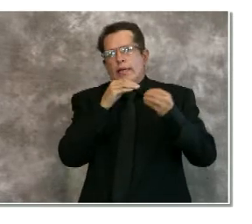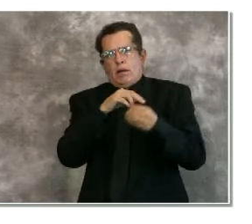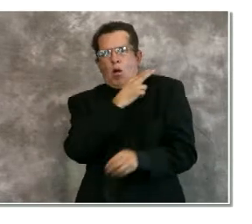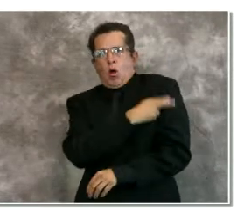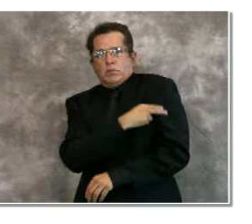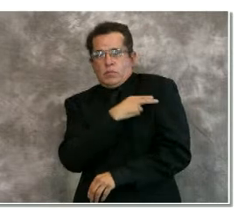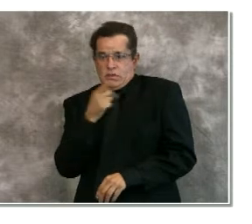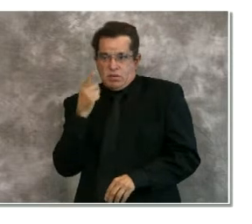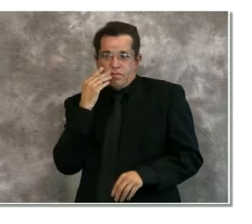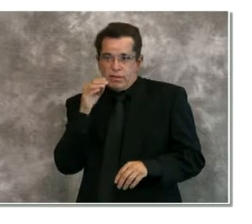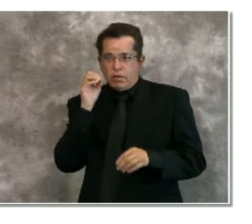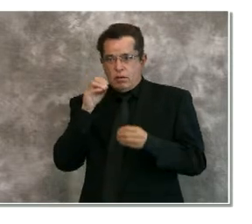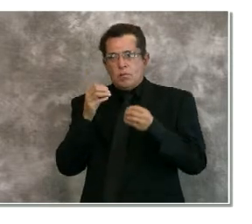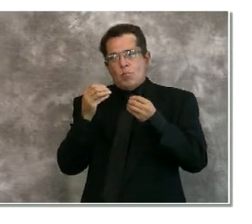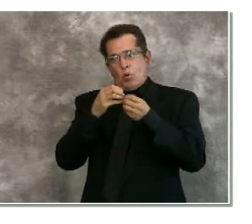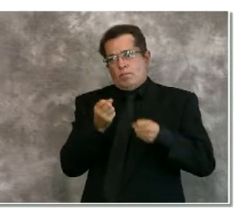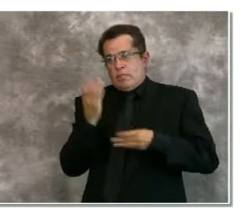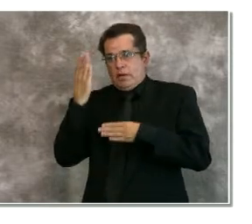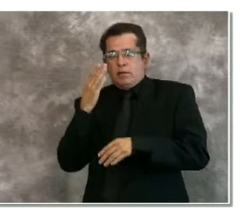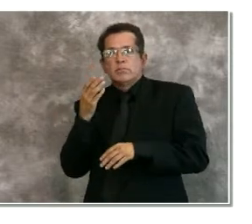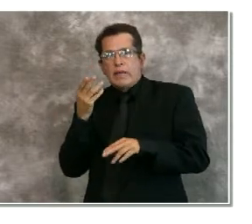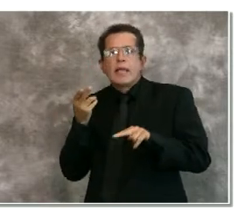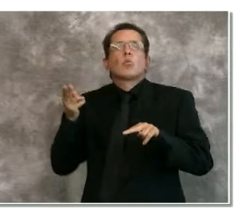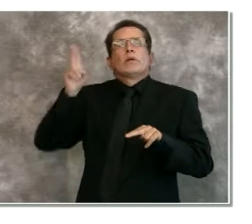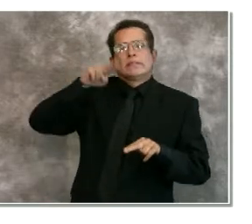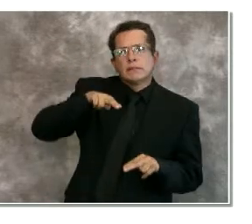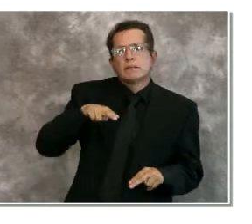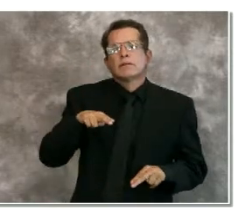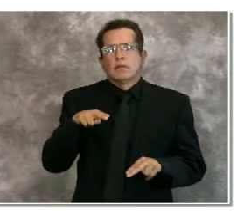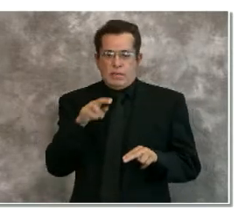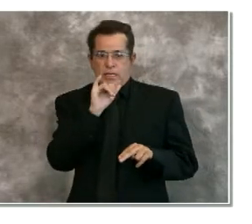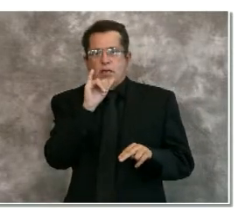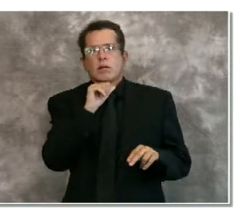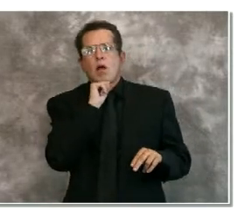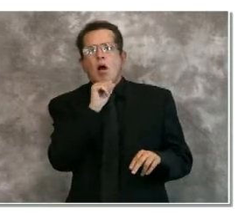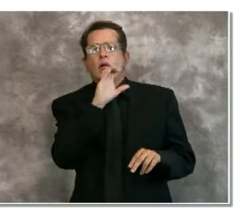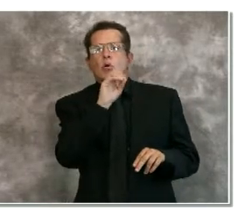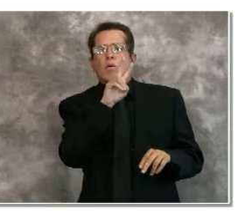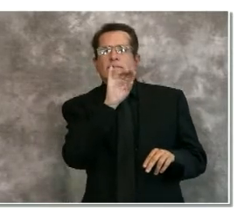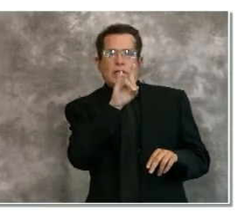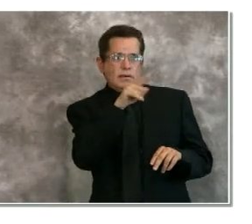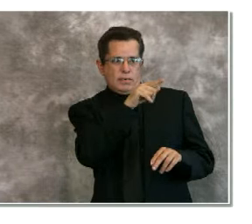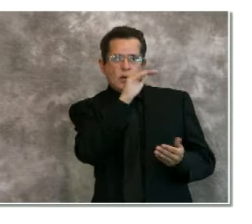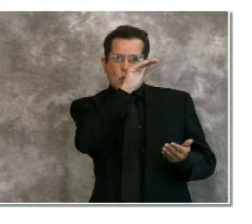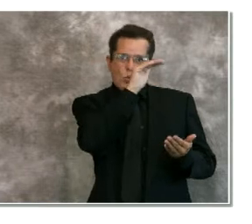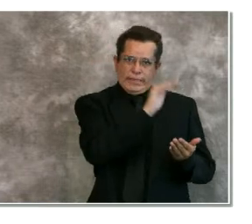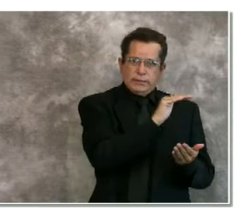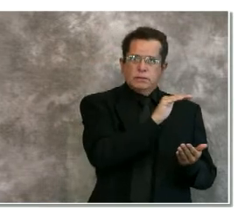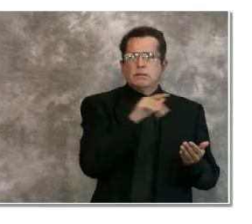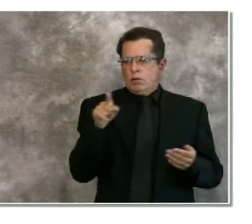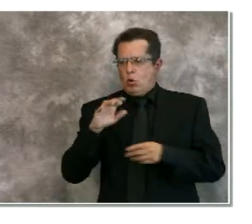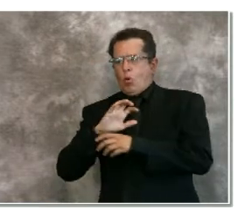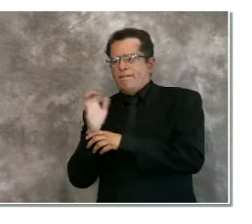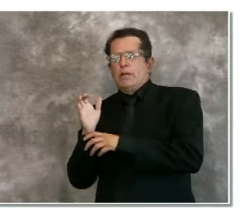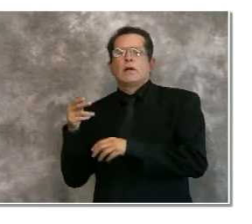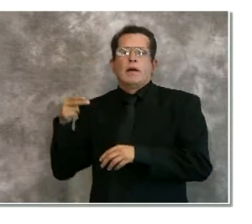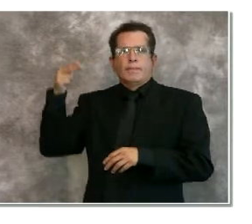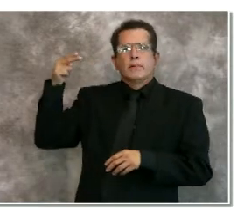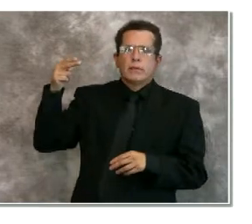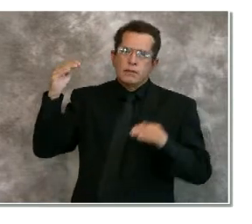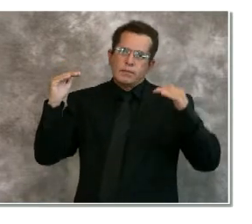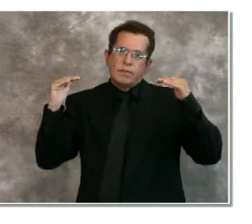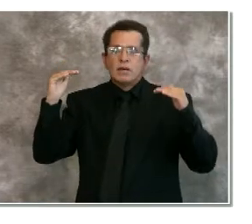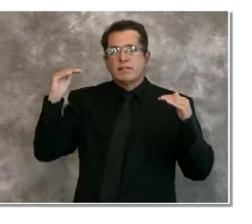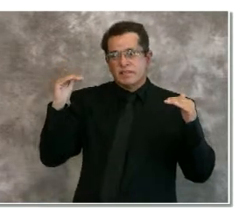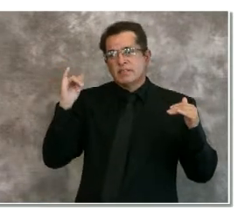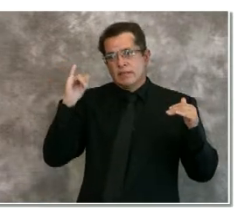seen an increase in COVID-related hospitalizations, we've seen non-COVID hospitalizations decrease just a little bit over the preceding days, which puts